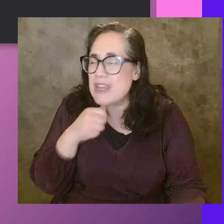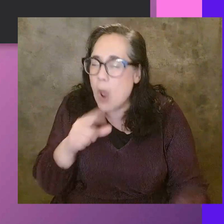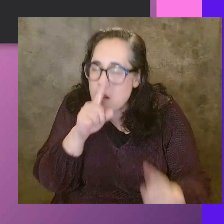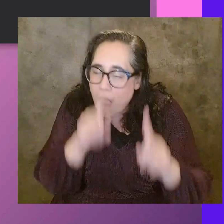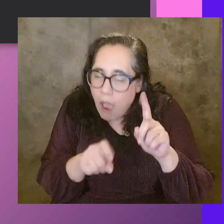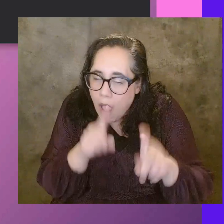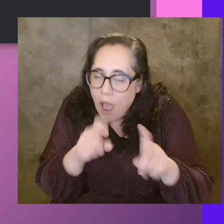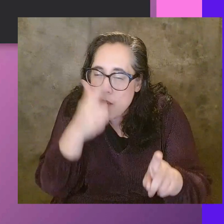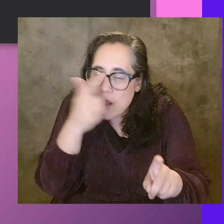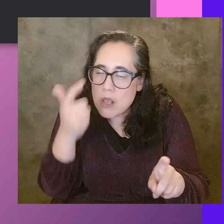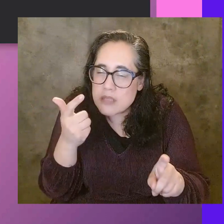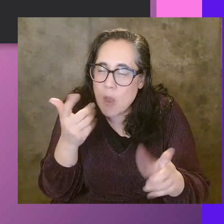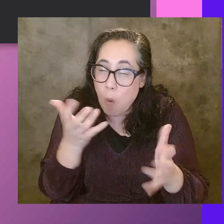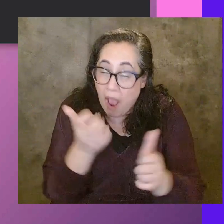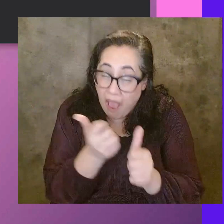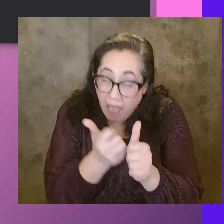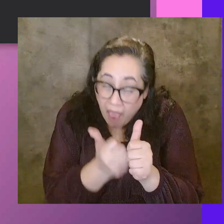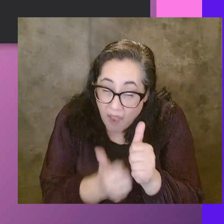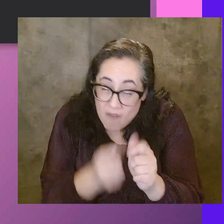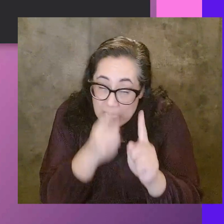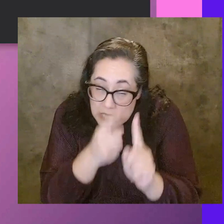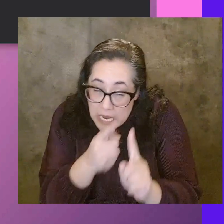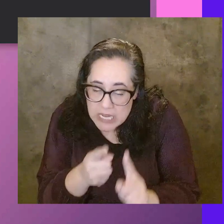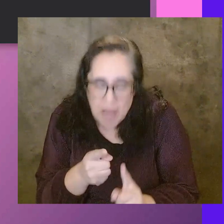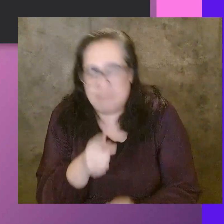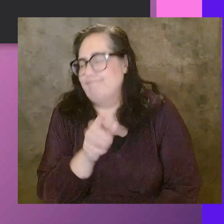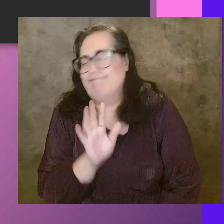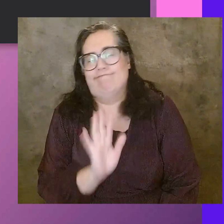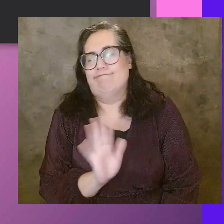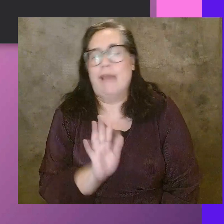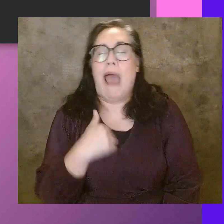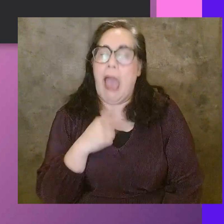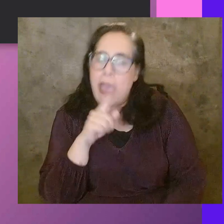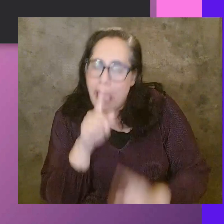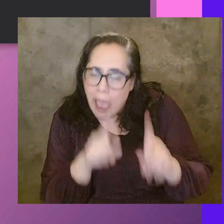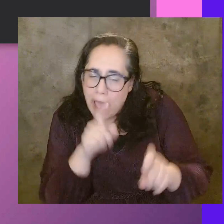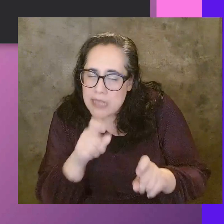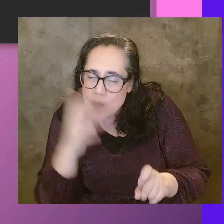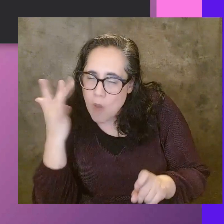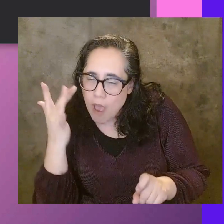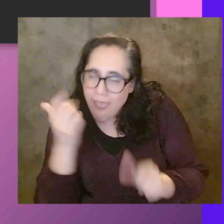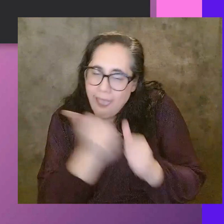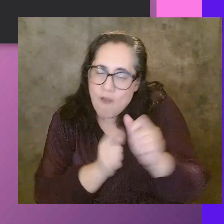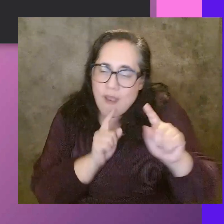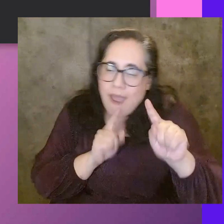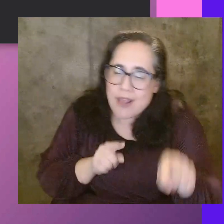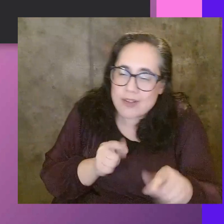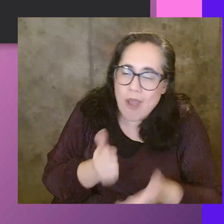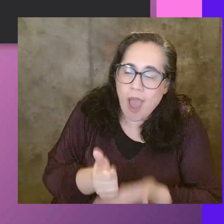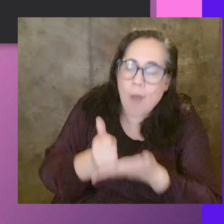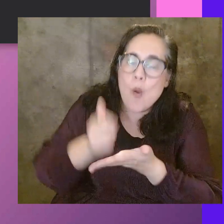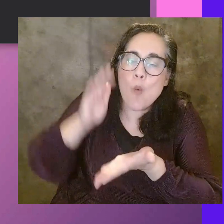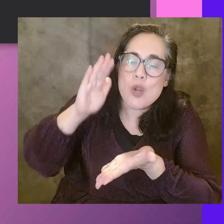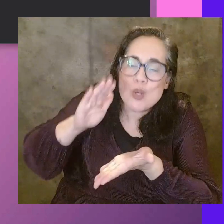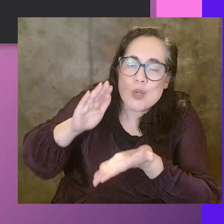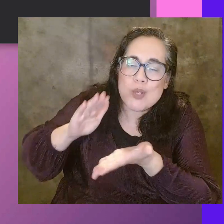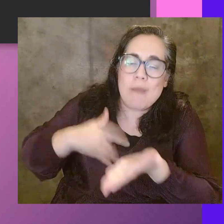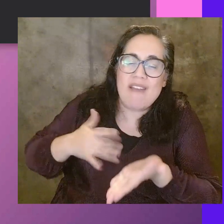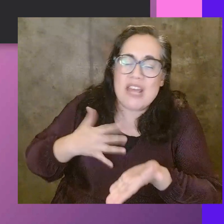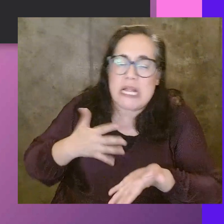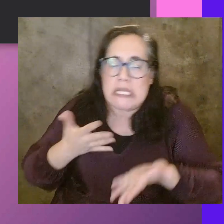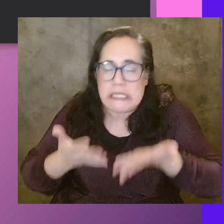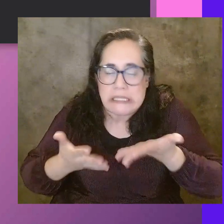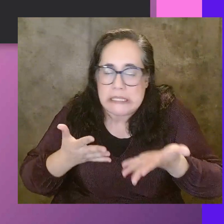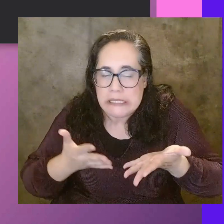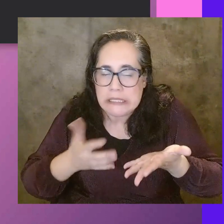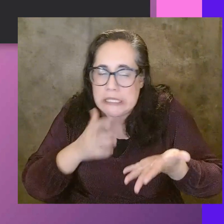I don't ask these questions because I want every detail. I ask them because every answer helps reduce